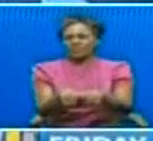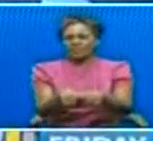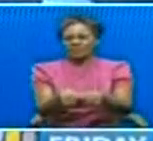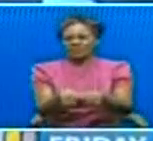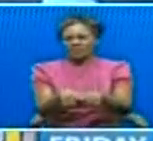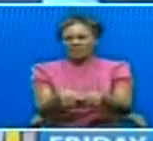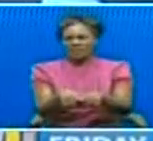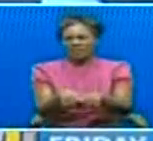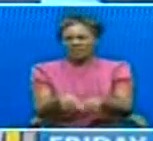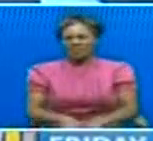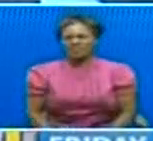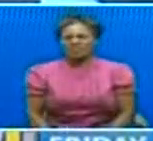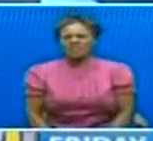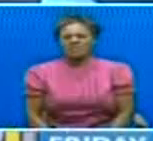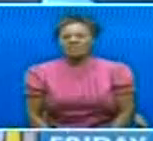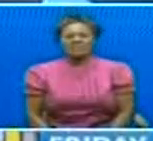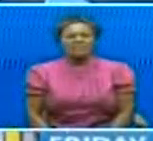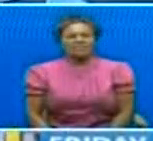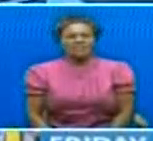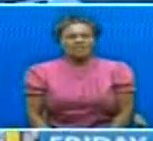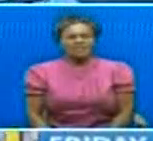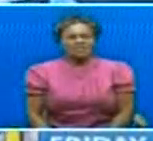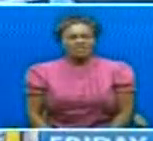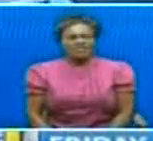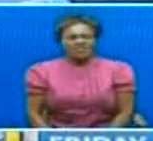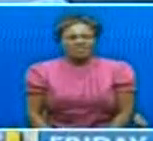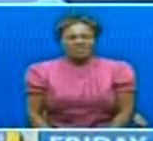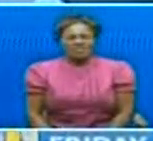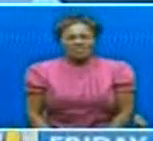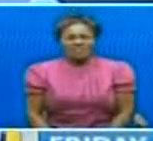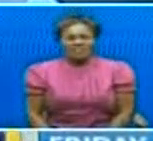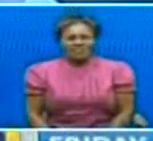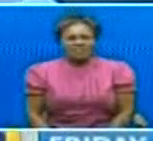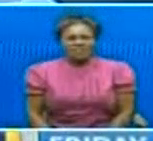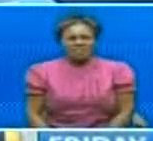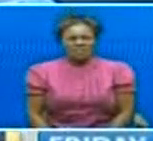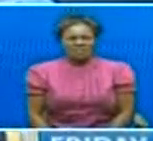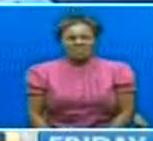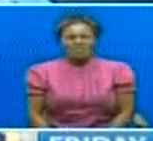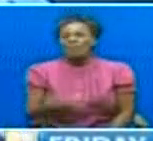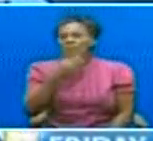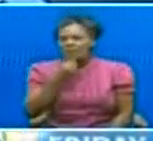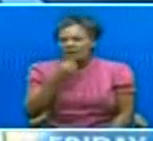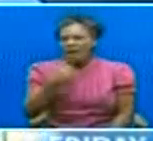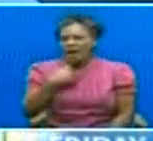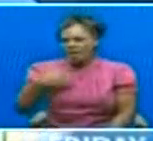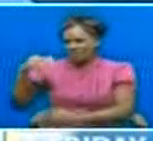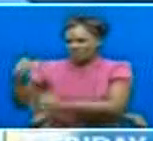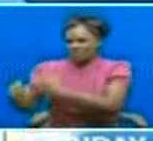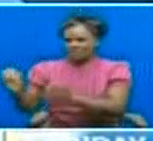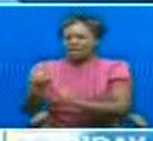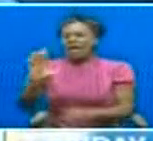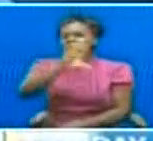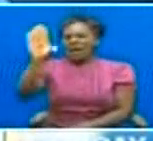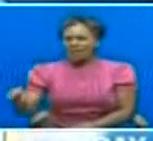back to your loved ones. Is he Kenyan or is he Nigerian? As I said, for me, there are no boundaries. Africa